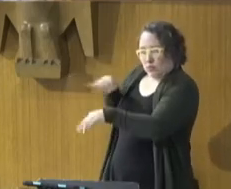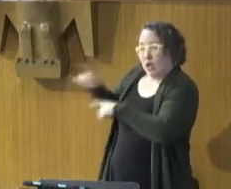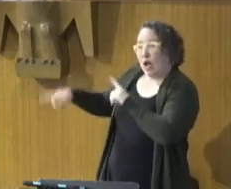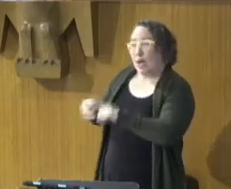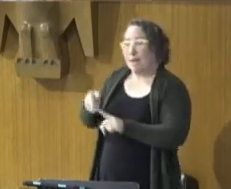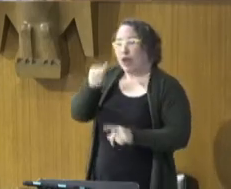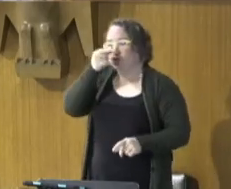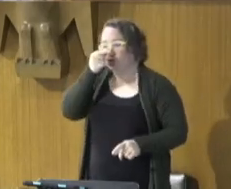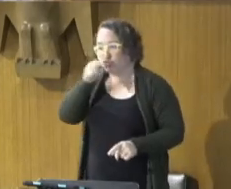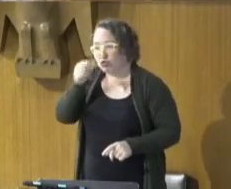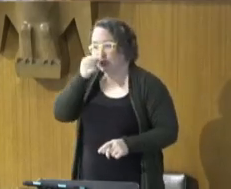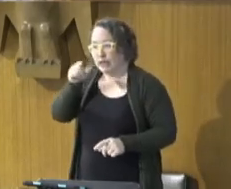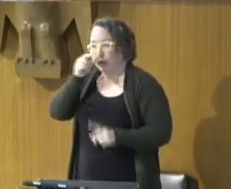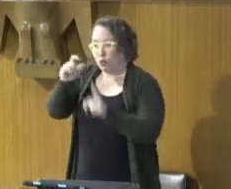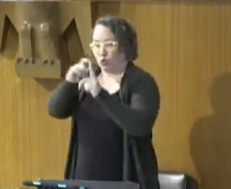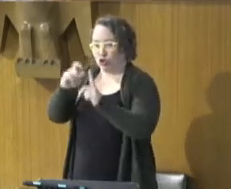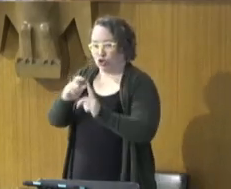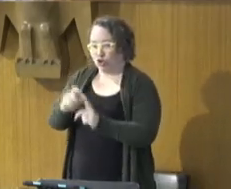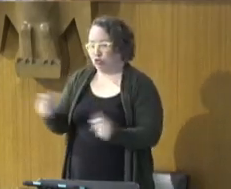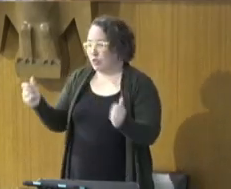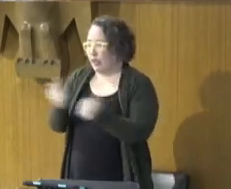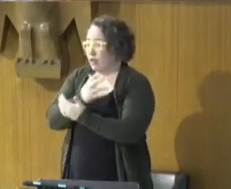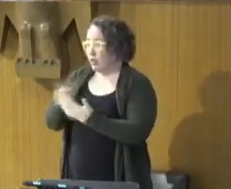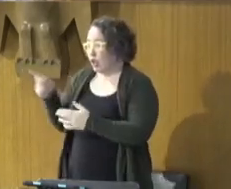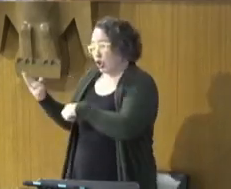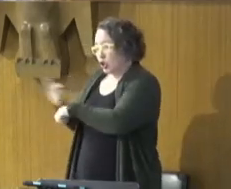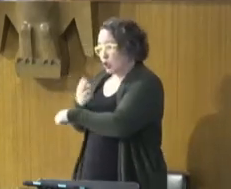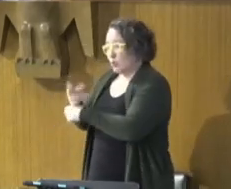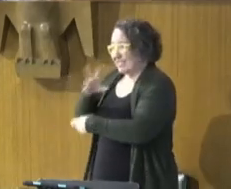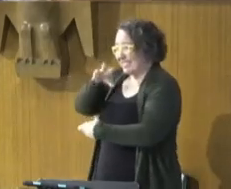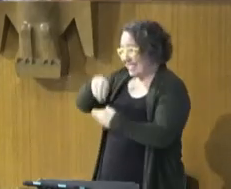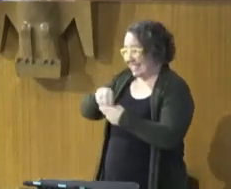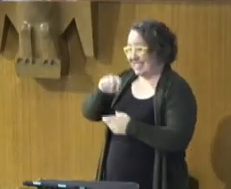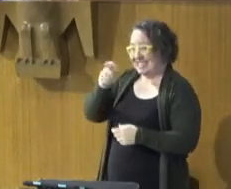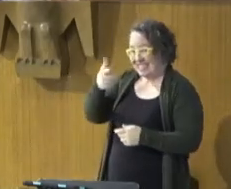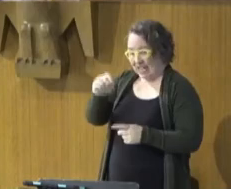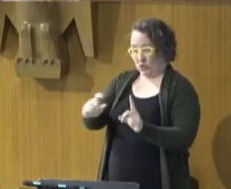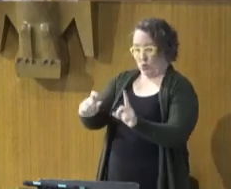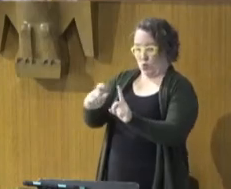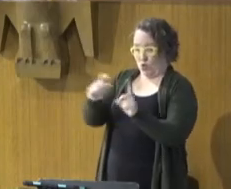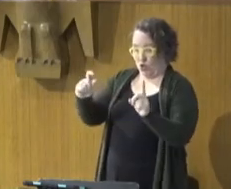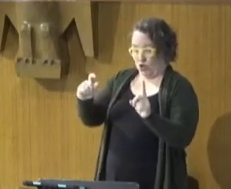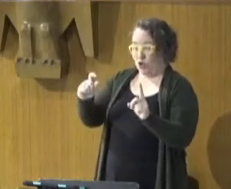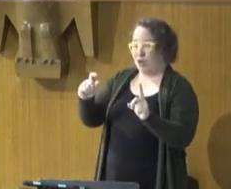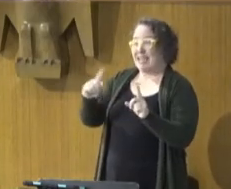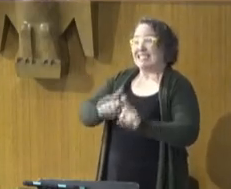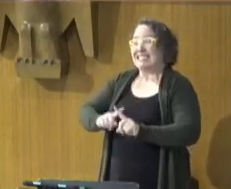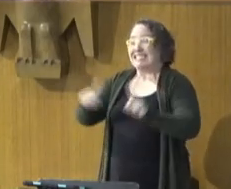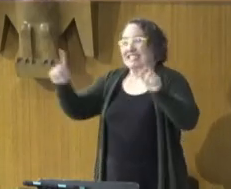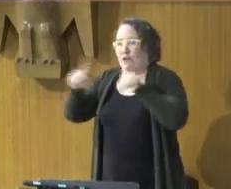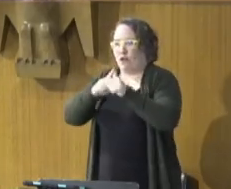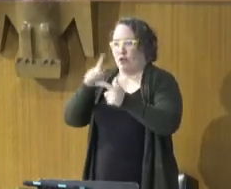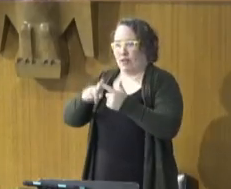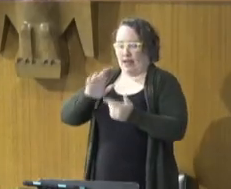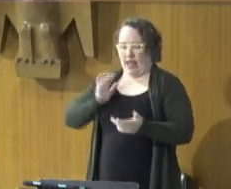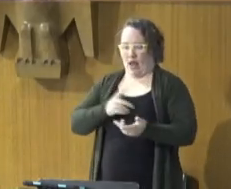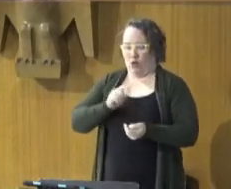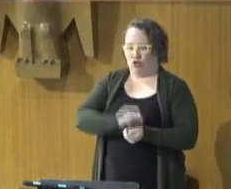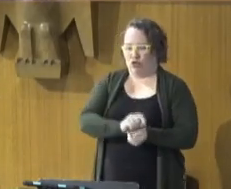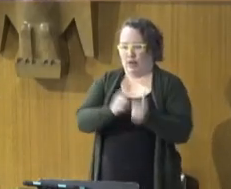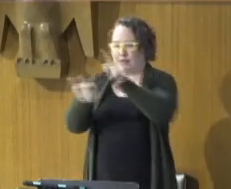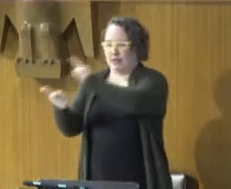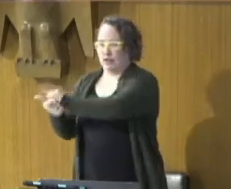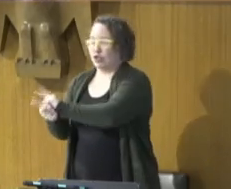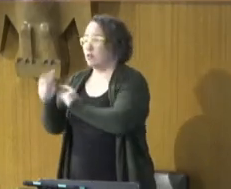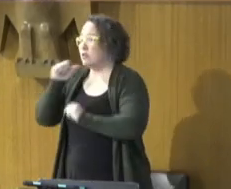been speaking Greek with her perhaps. And he uses in the text a Greek word that is different than the one used for wild